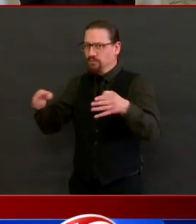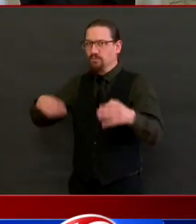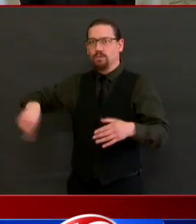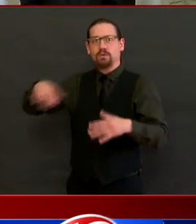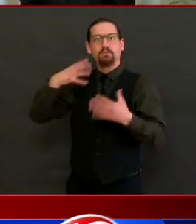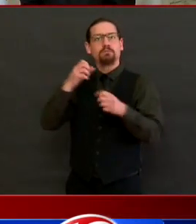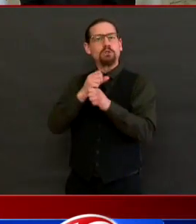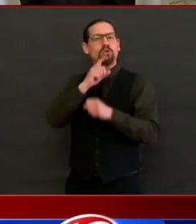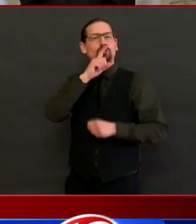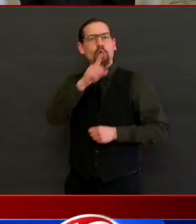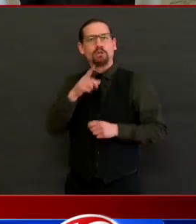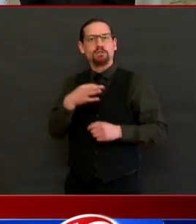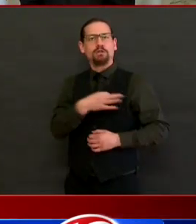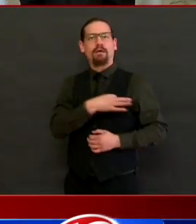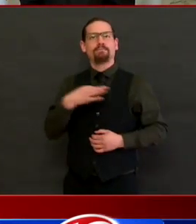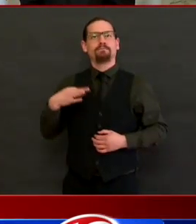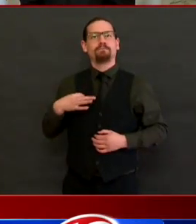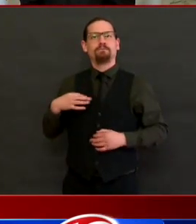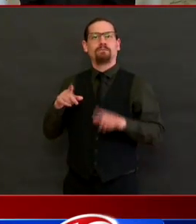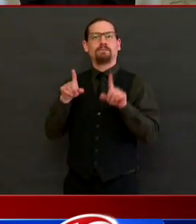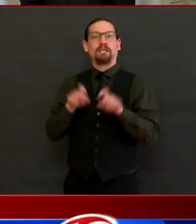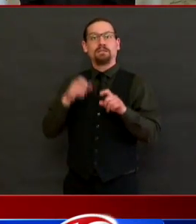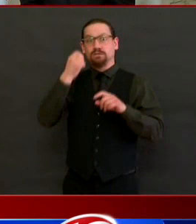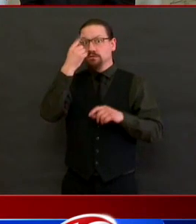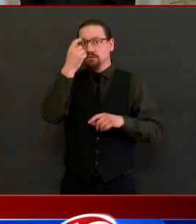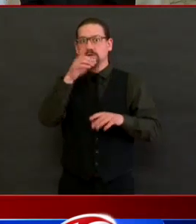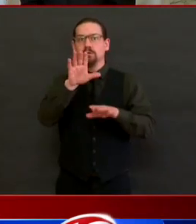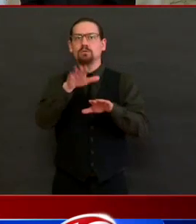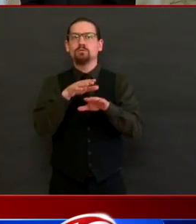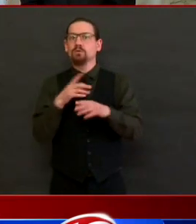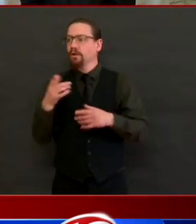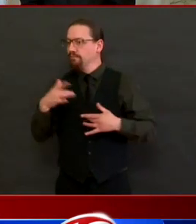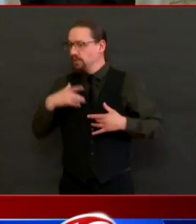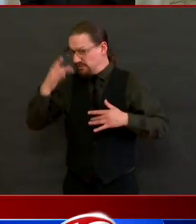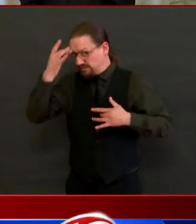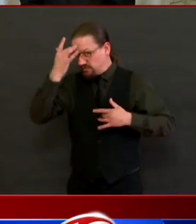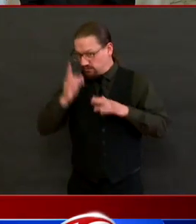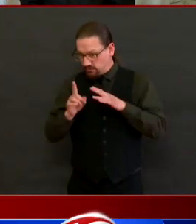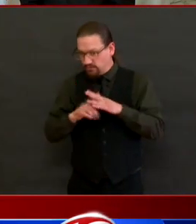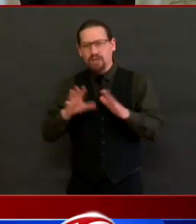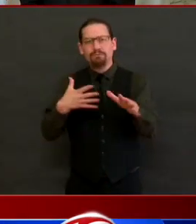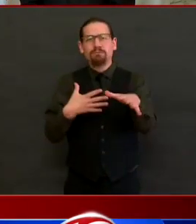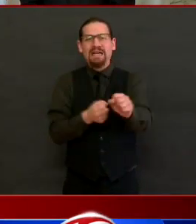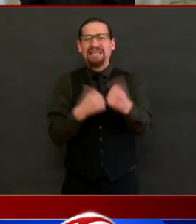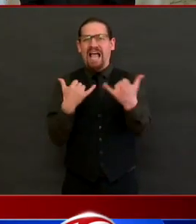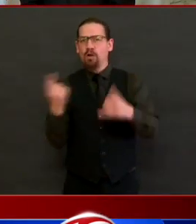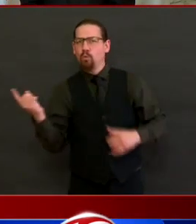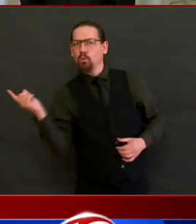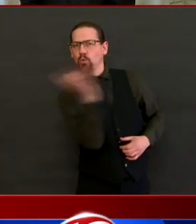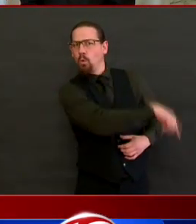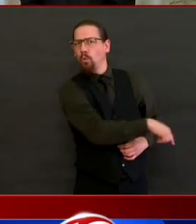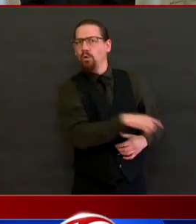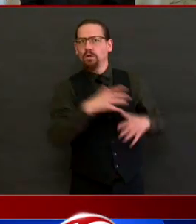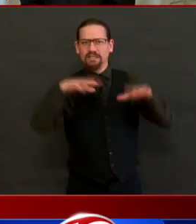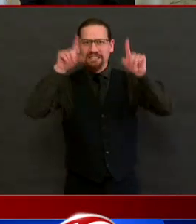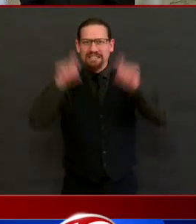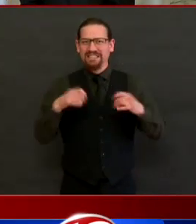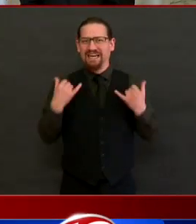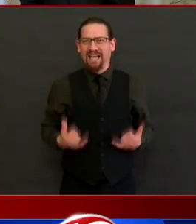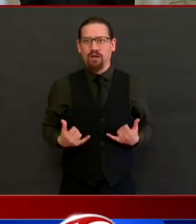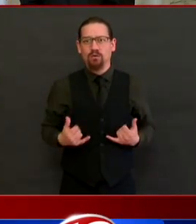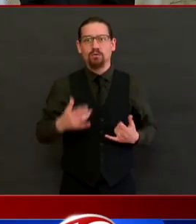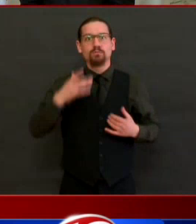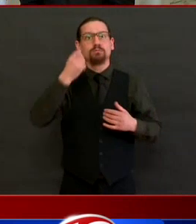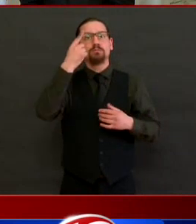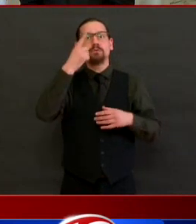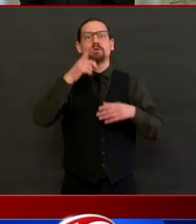immediately, without delay, and get your results quickly. And I expect to have more